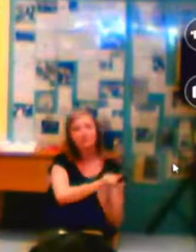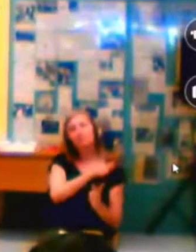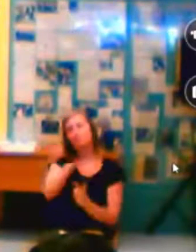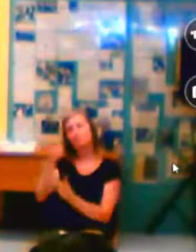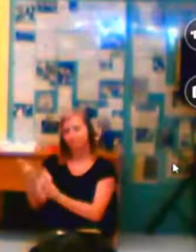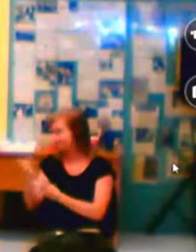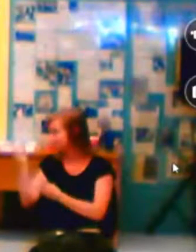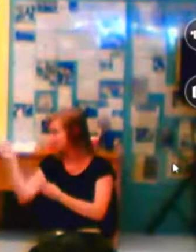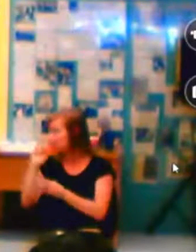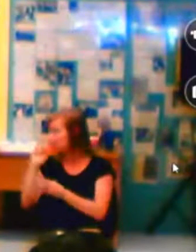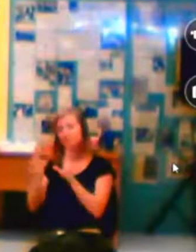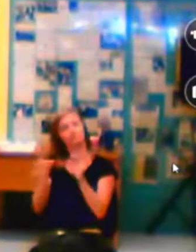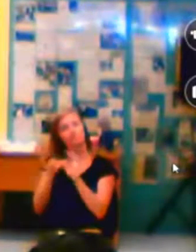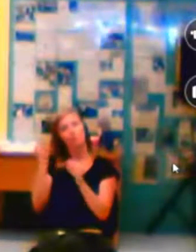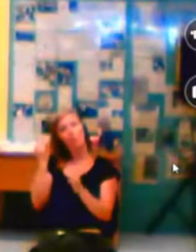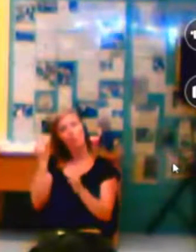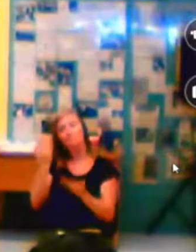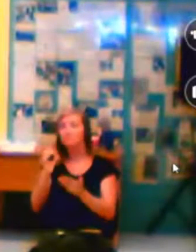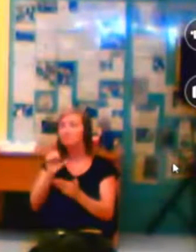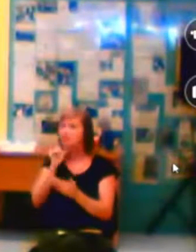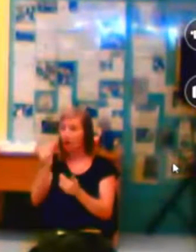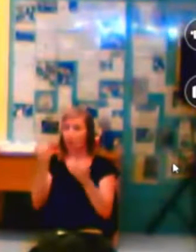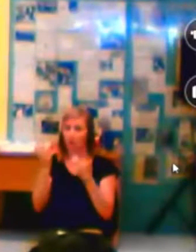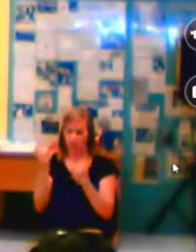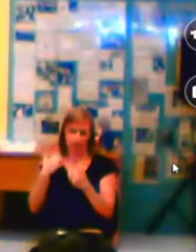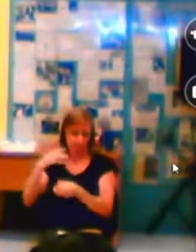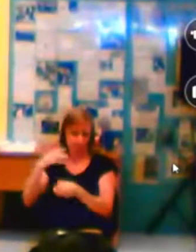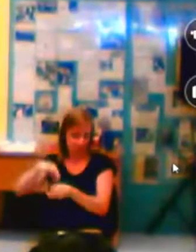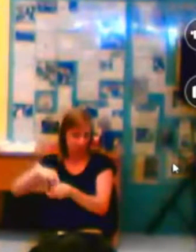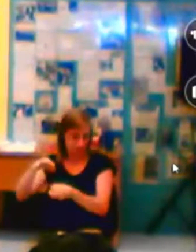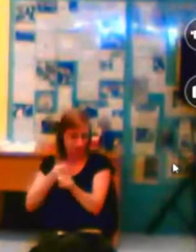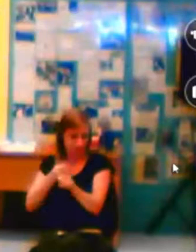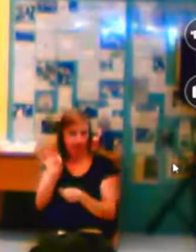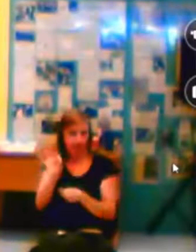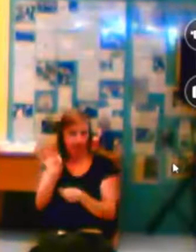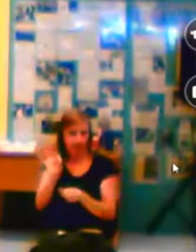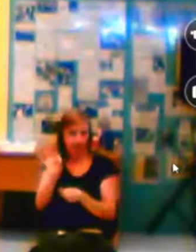kind of make the arguments of why we want to do this.